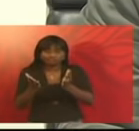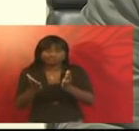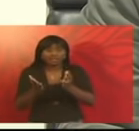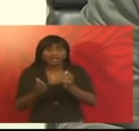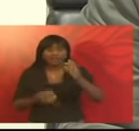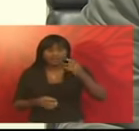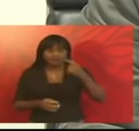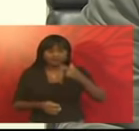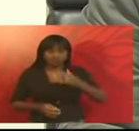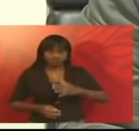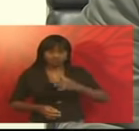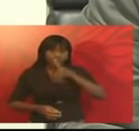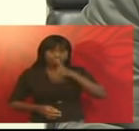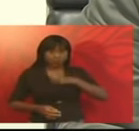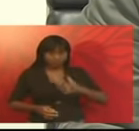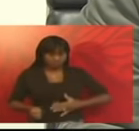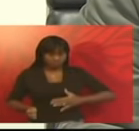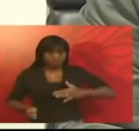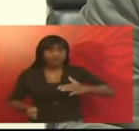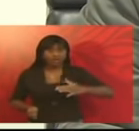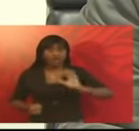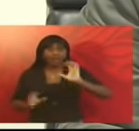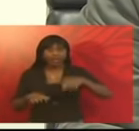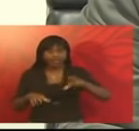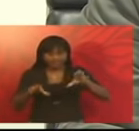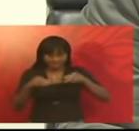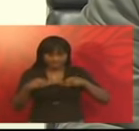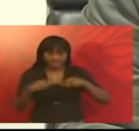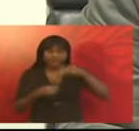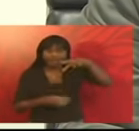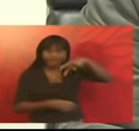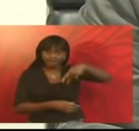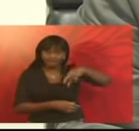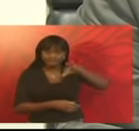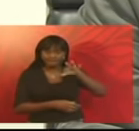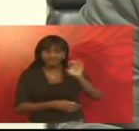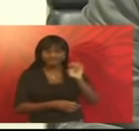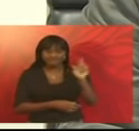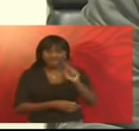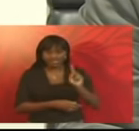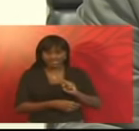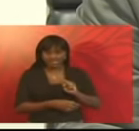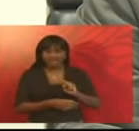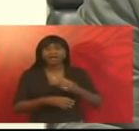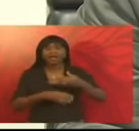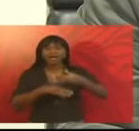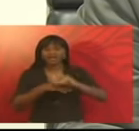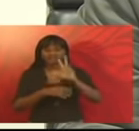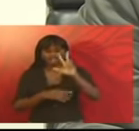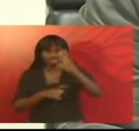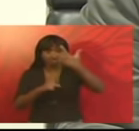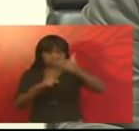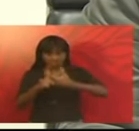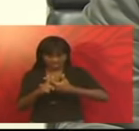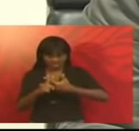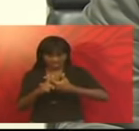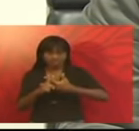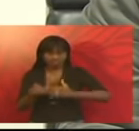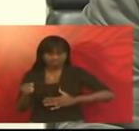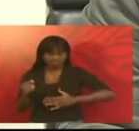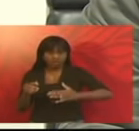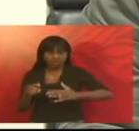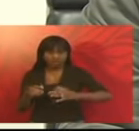Pfizer-BioNTech COVID-19 vaccine for pregnant women beyond the first trimester of pregnancy. Additional